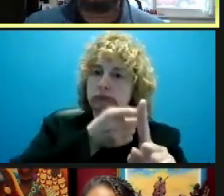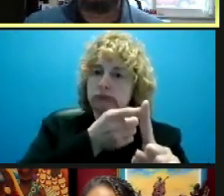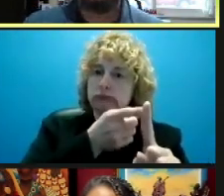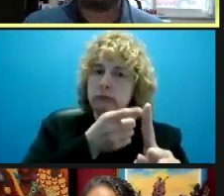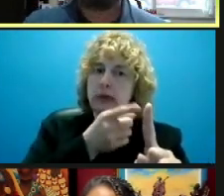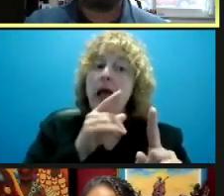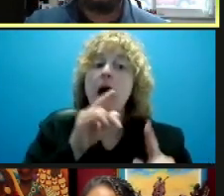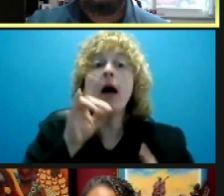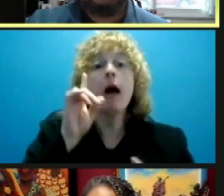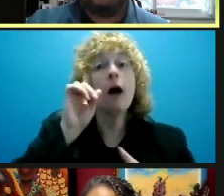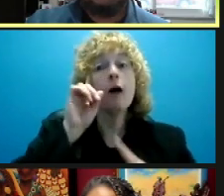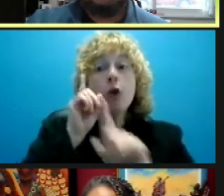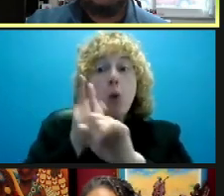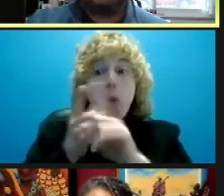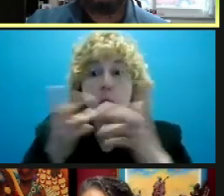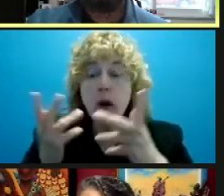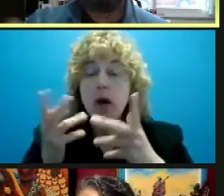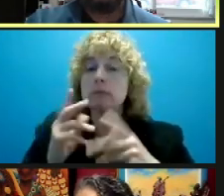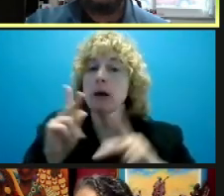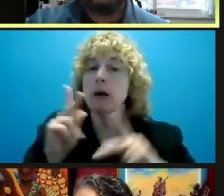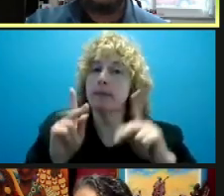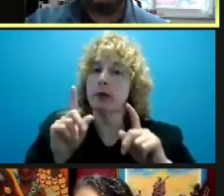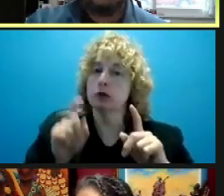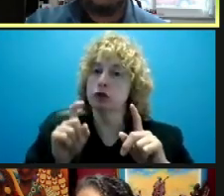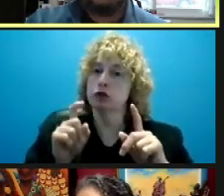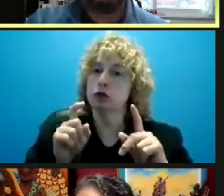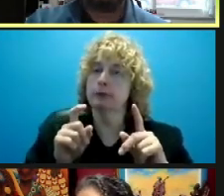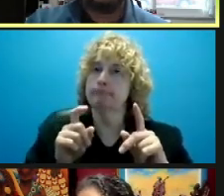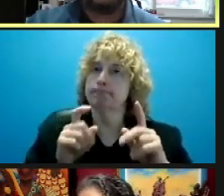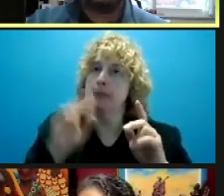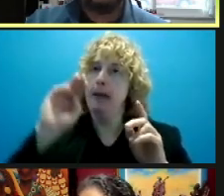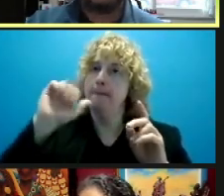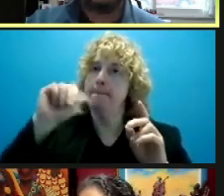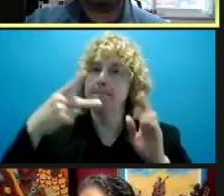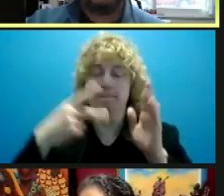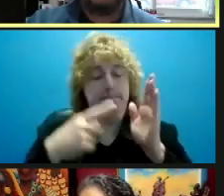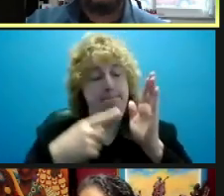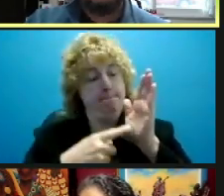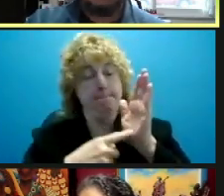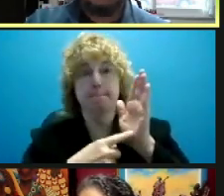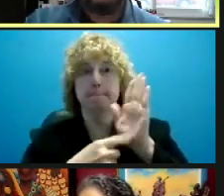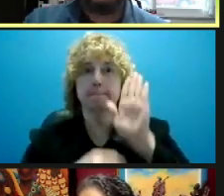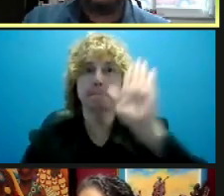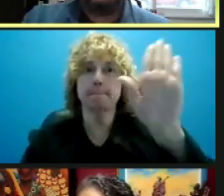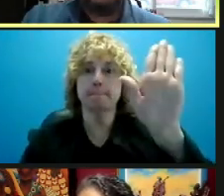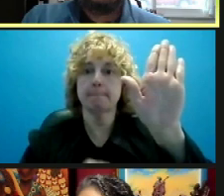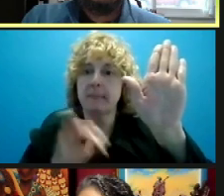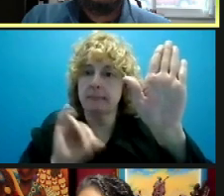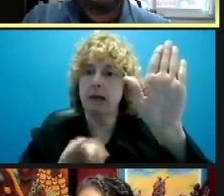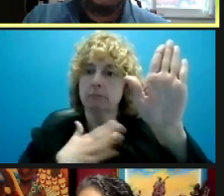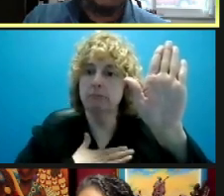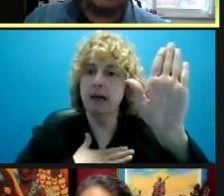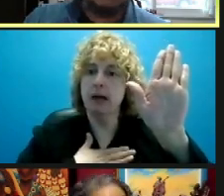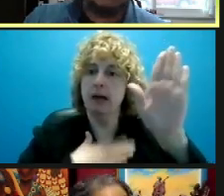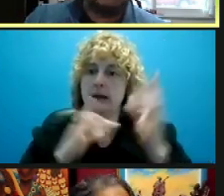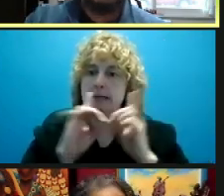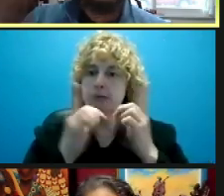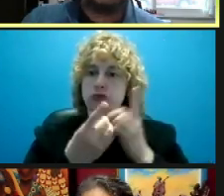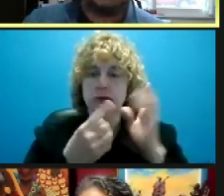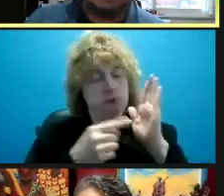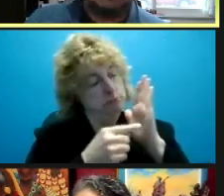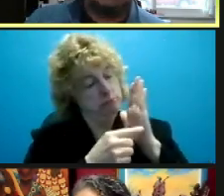able to submit a map of how your district looks like or how you think that your district should look like. And, of course, you can